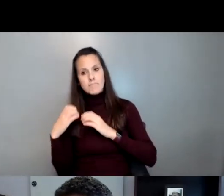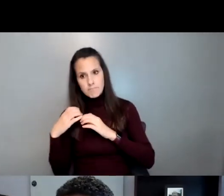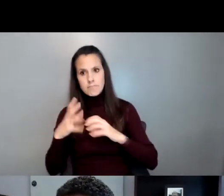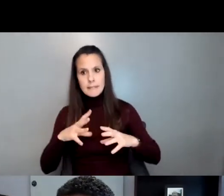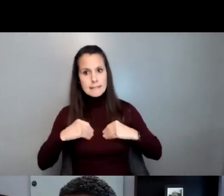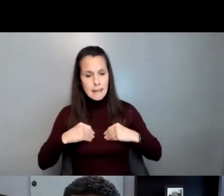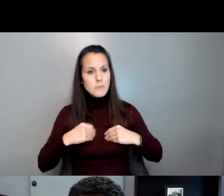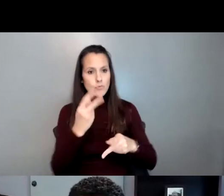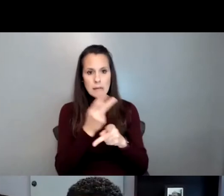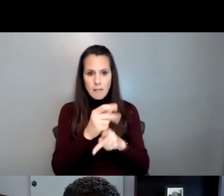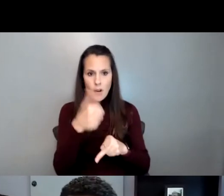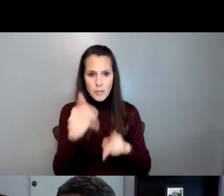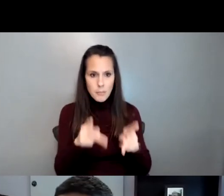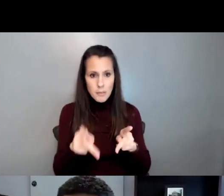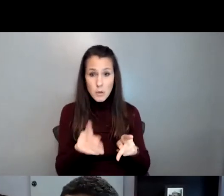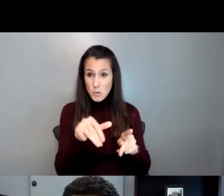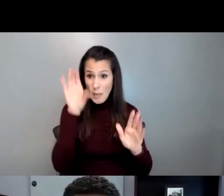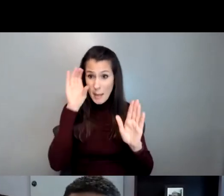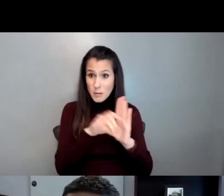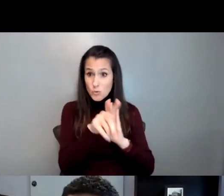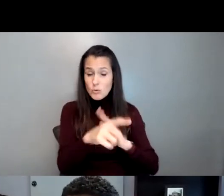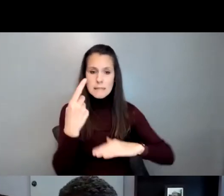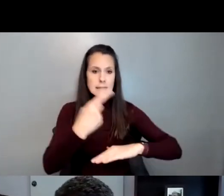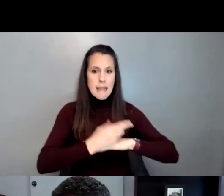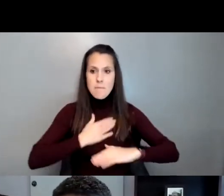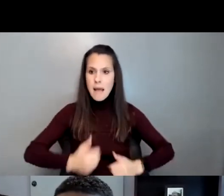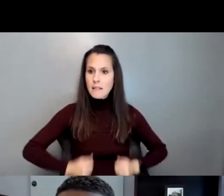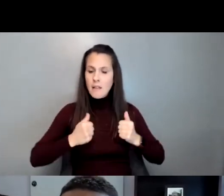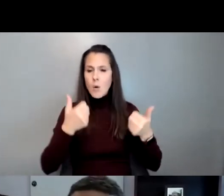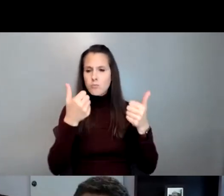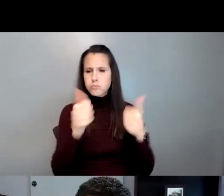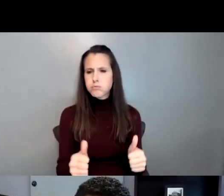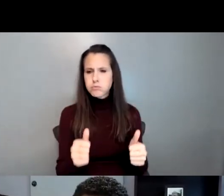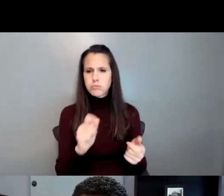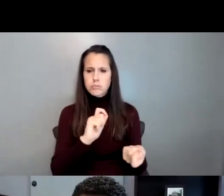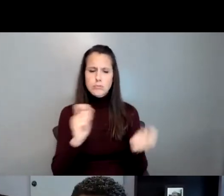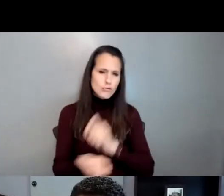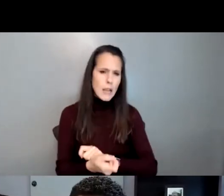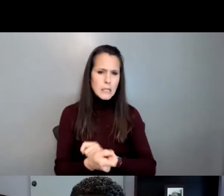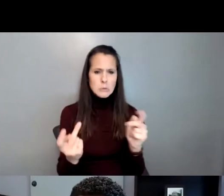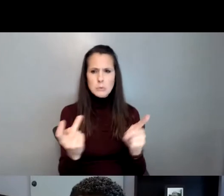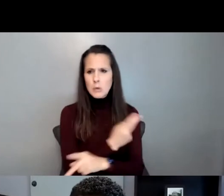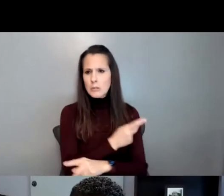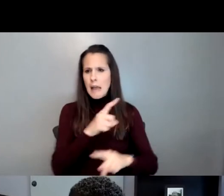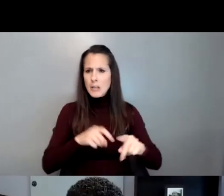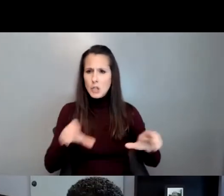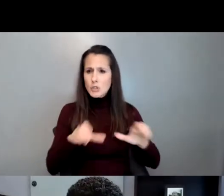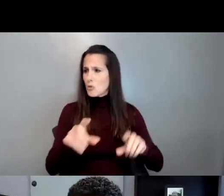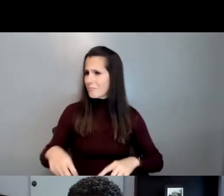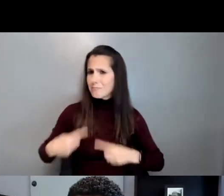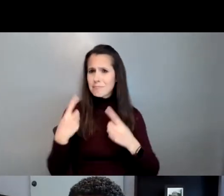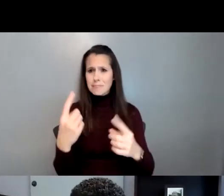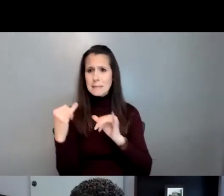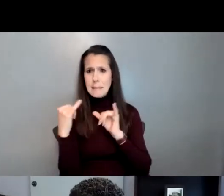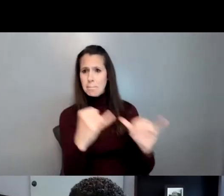this image was the day that my life changed for the worse because I wasn't going to be able to then do the things that I was doing before, to the contrary,